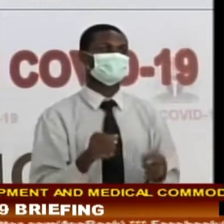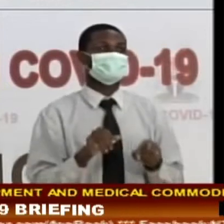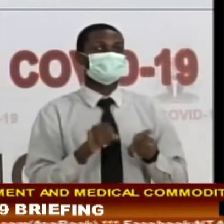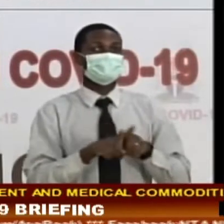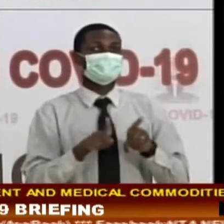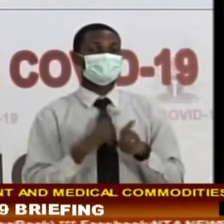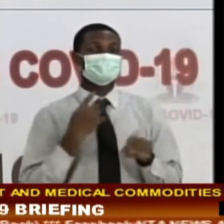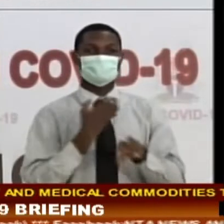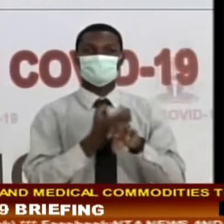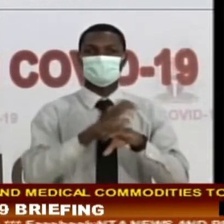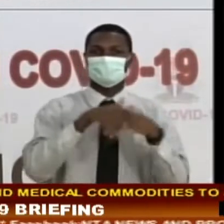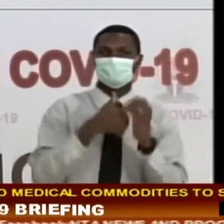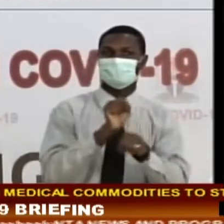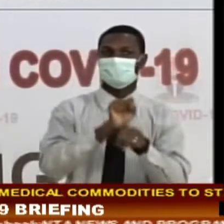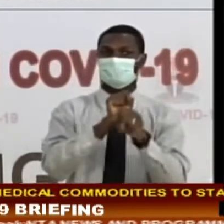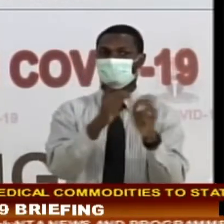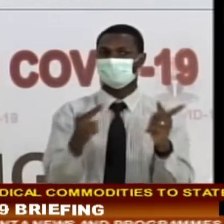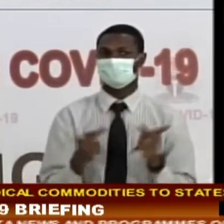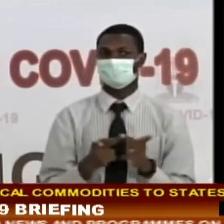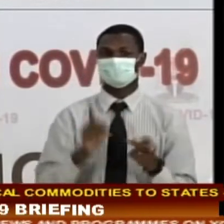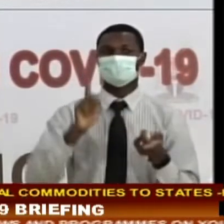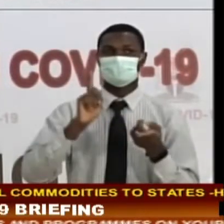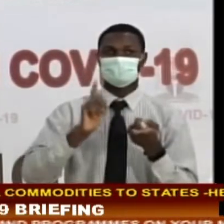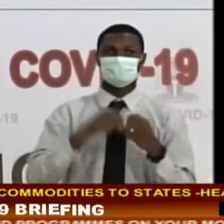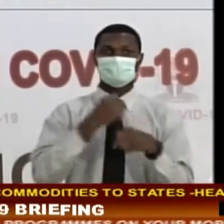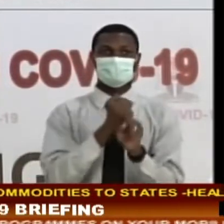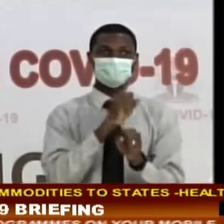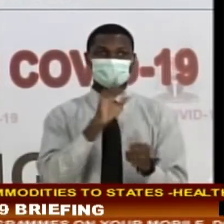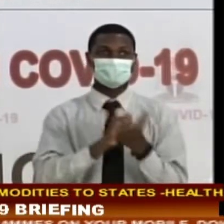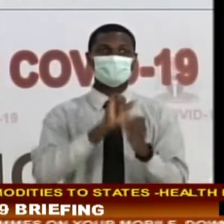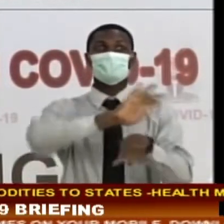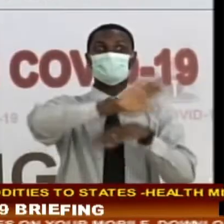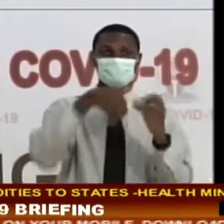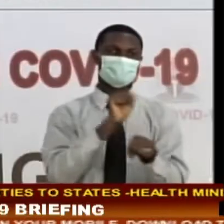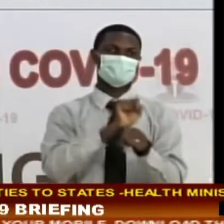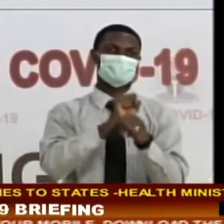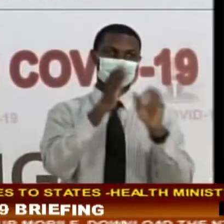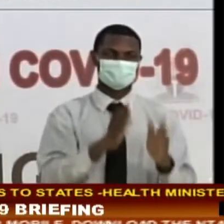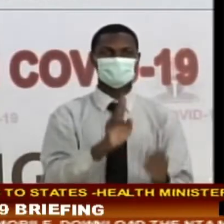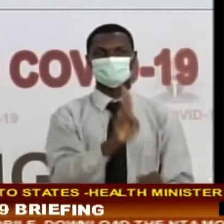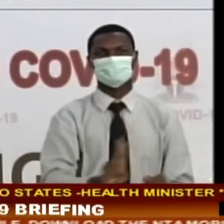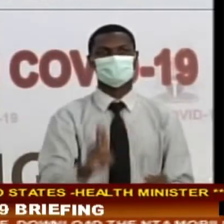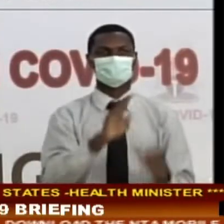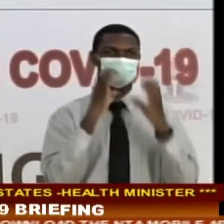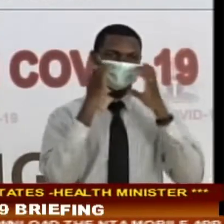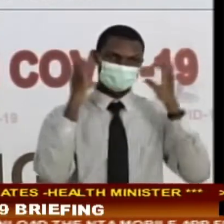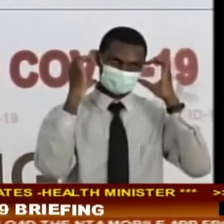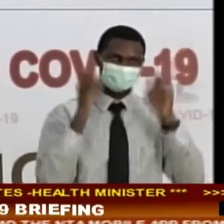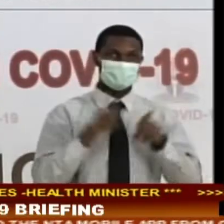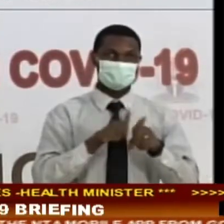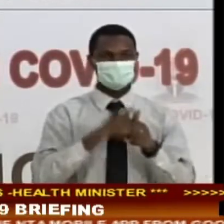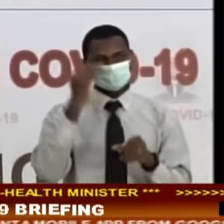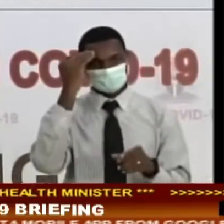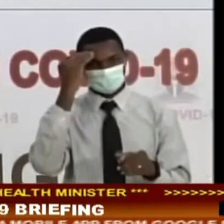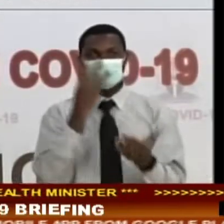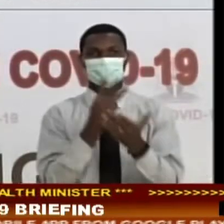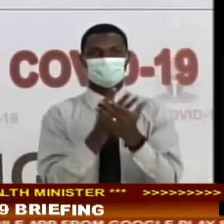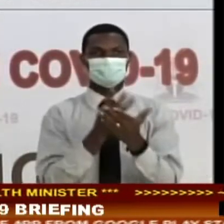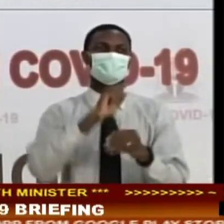Institute such requirements and ensure that all workers are masked and knowledgeable about covid-19 and by